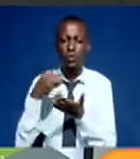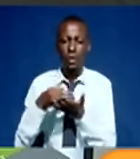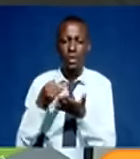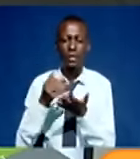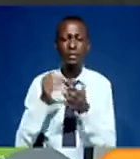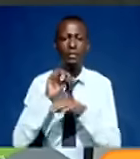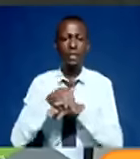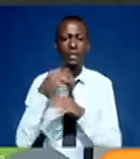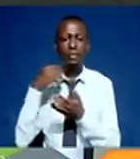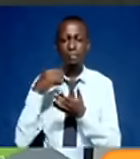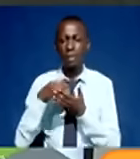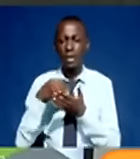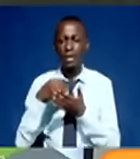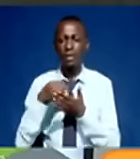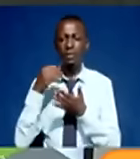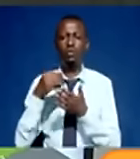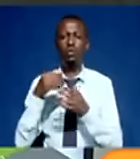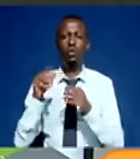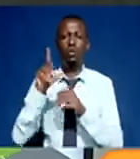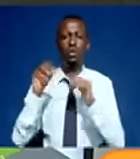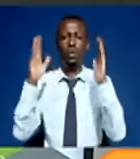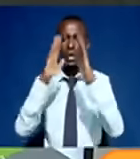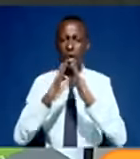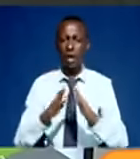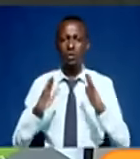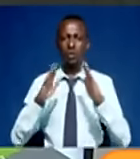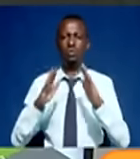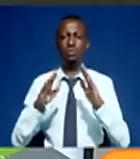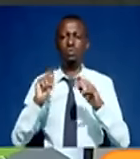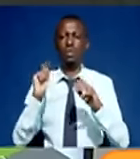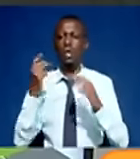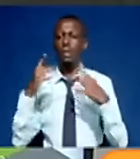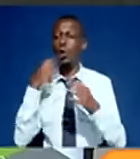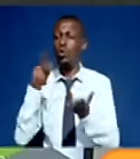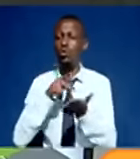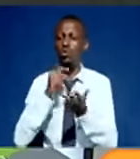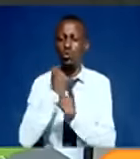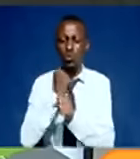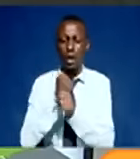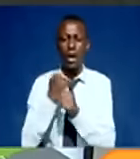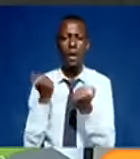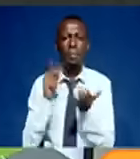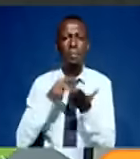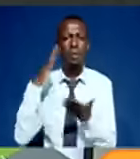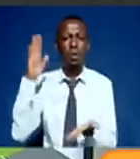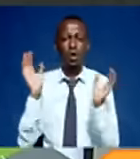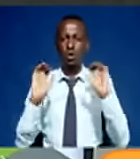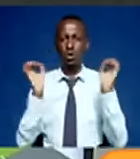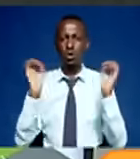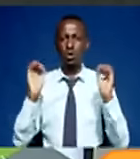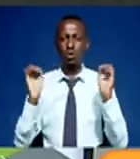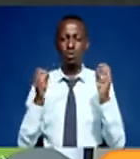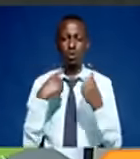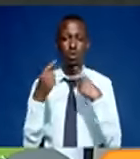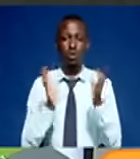and adequate housing without overburdening employed Kenyans. During a public participation forum on the housing bill in